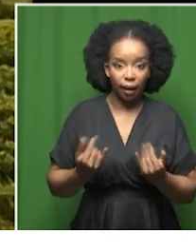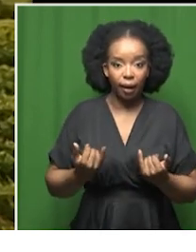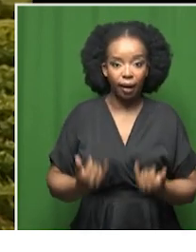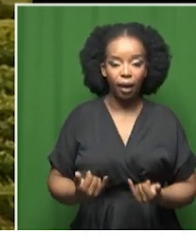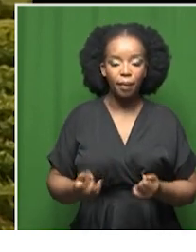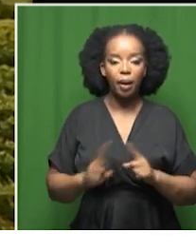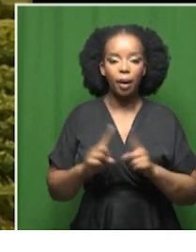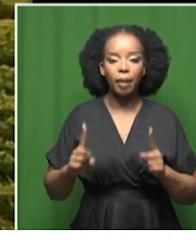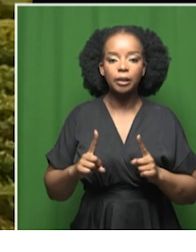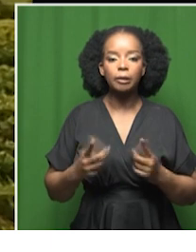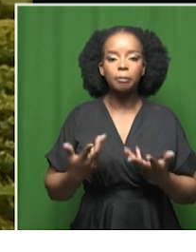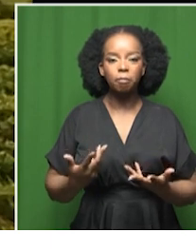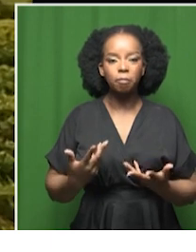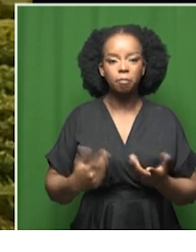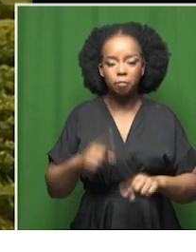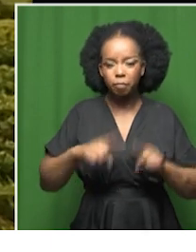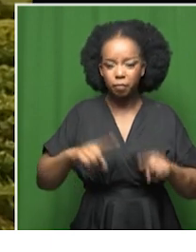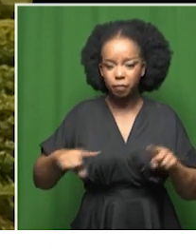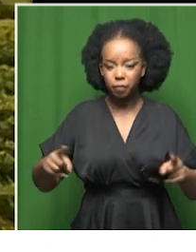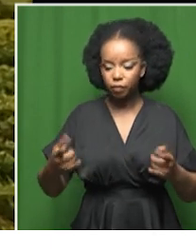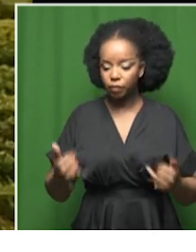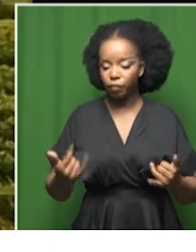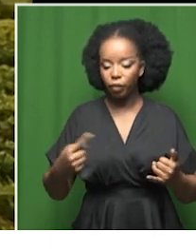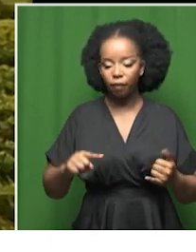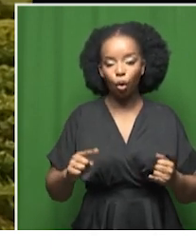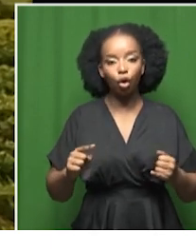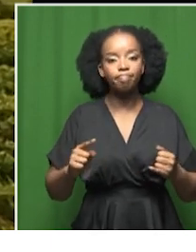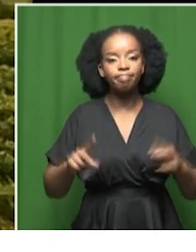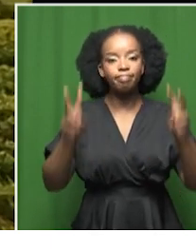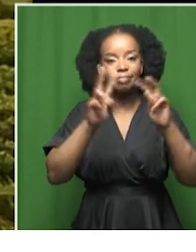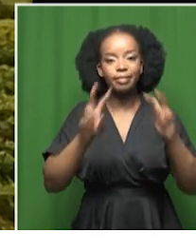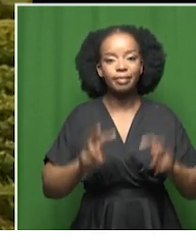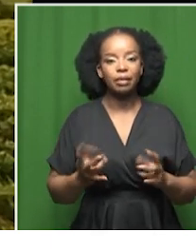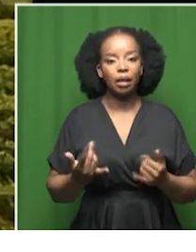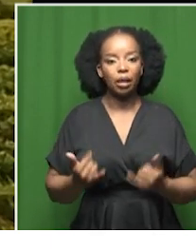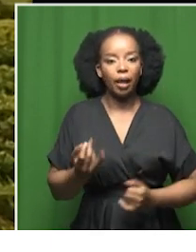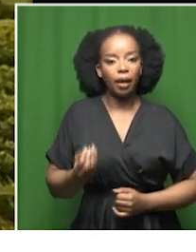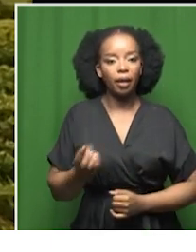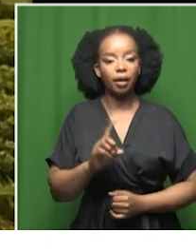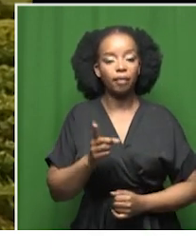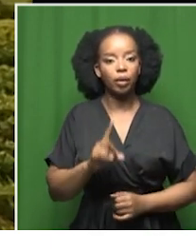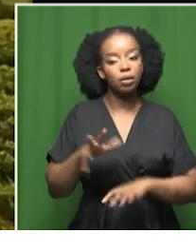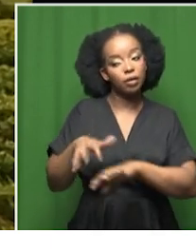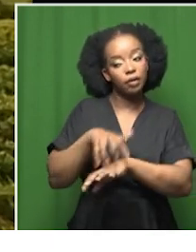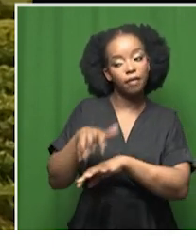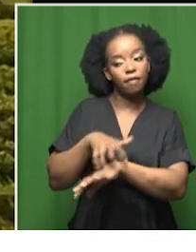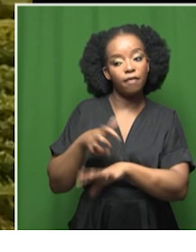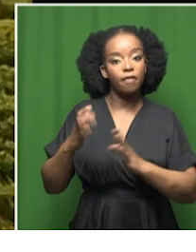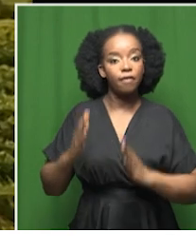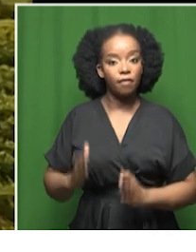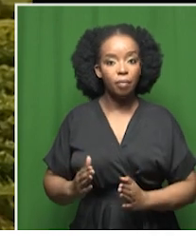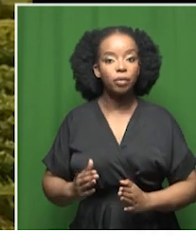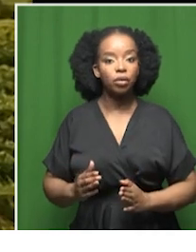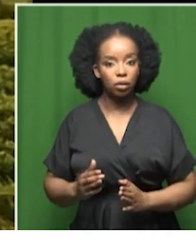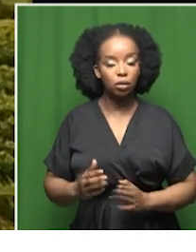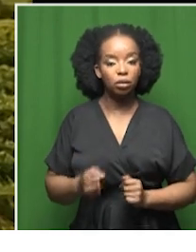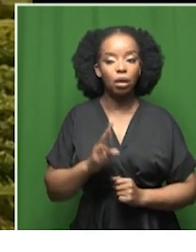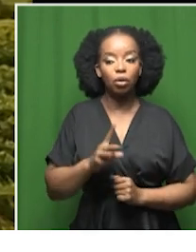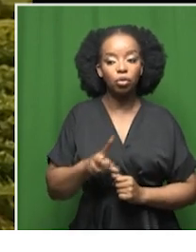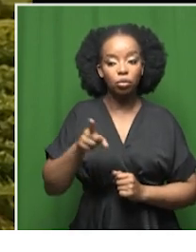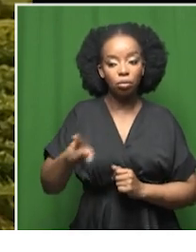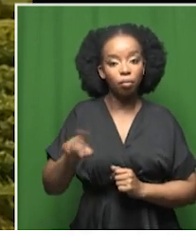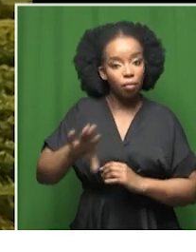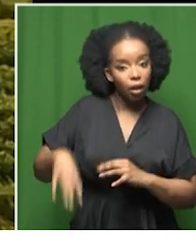The different types of electricity products, for instance, and the rural flex, which a lot of primary agriculturists, in other words, farmers also have, it's an additional